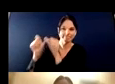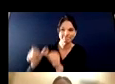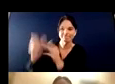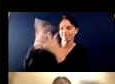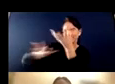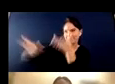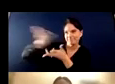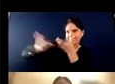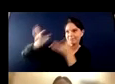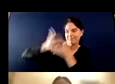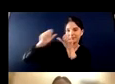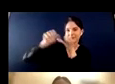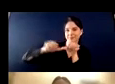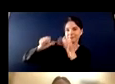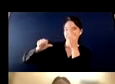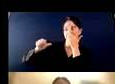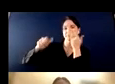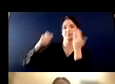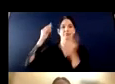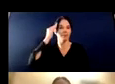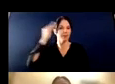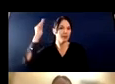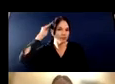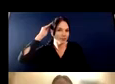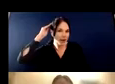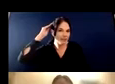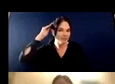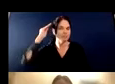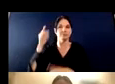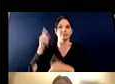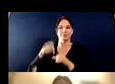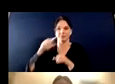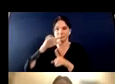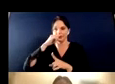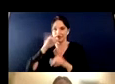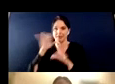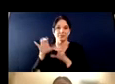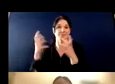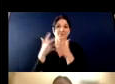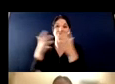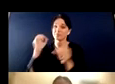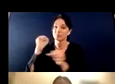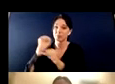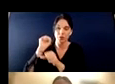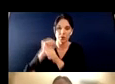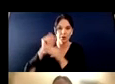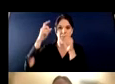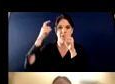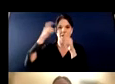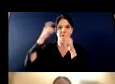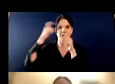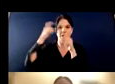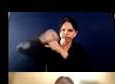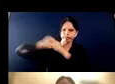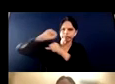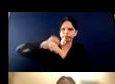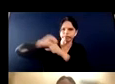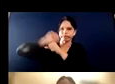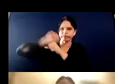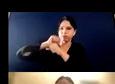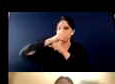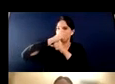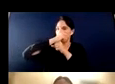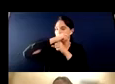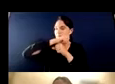possible, while keeping in mind that they are doing so much work, their brains are working really hard to process all of that